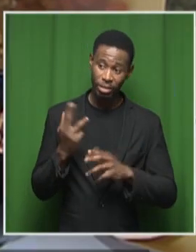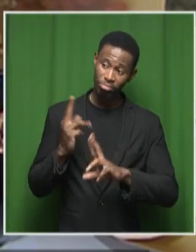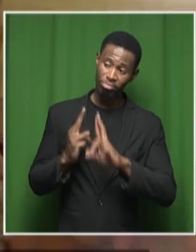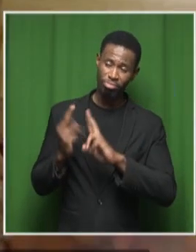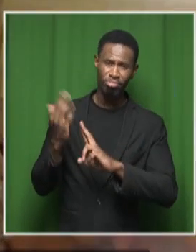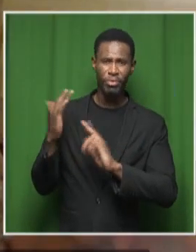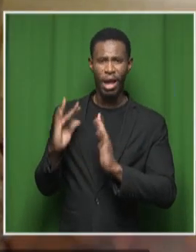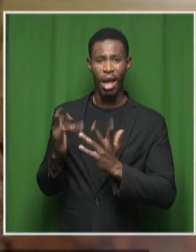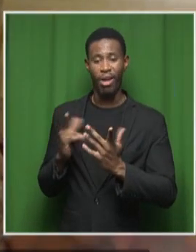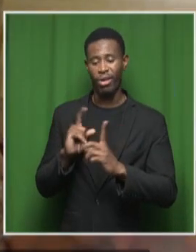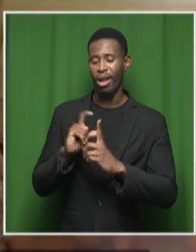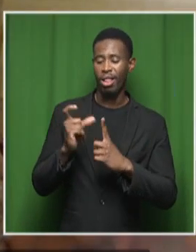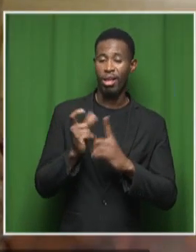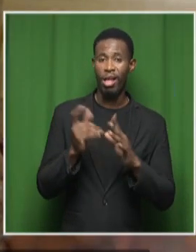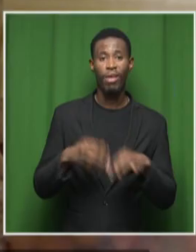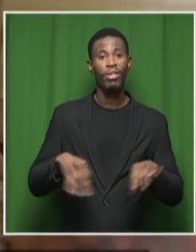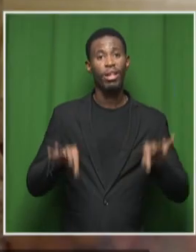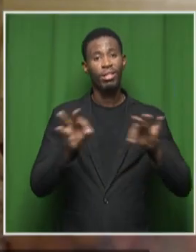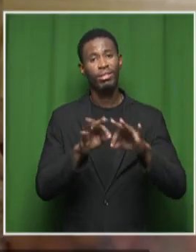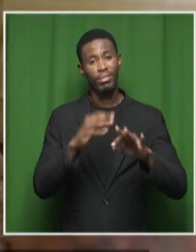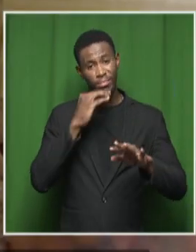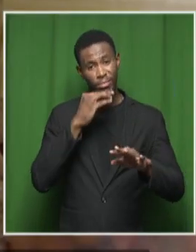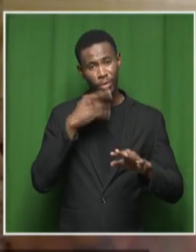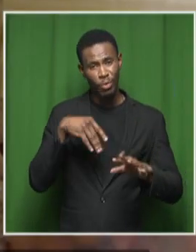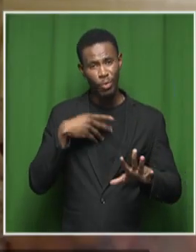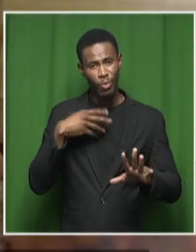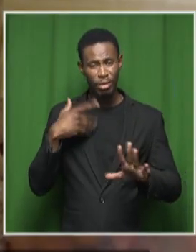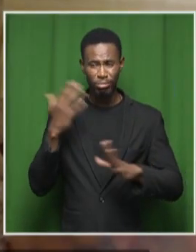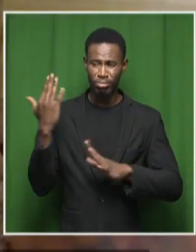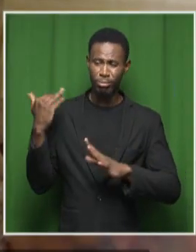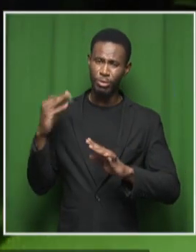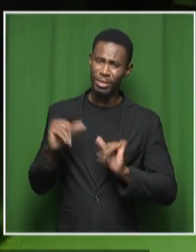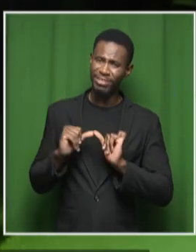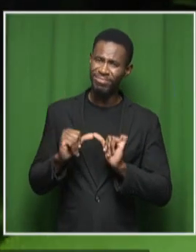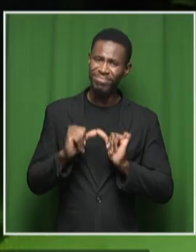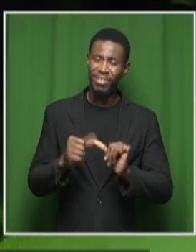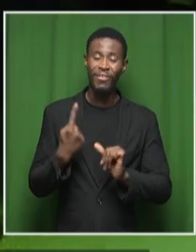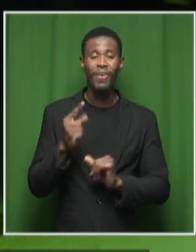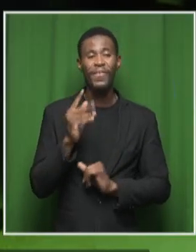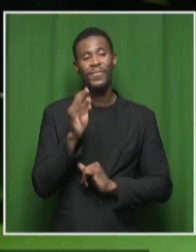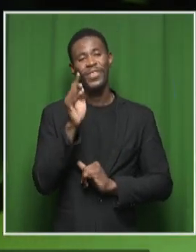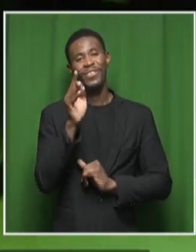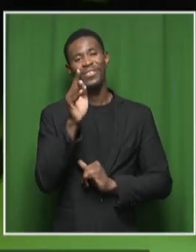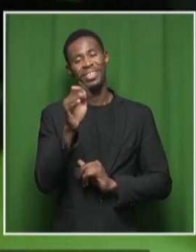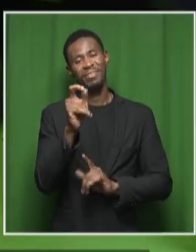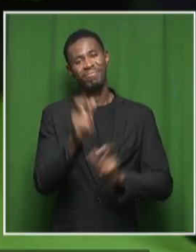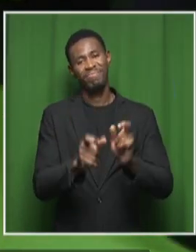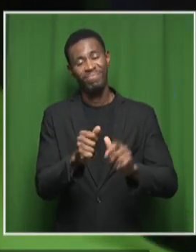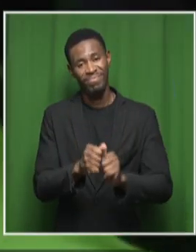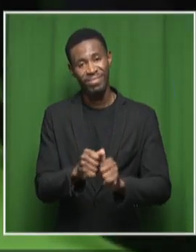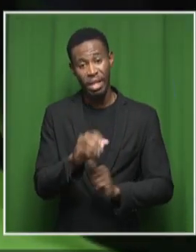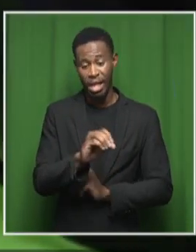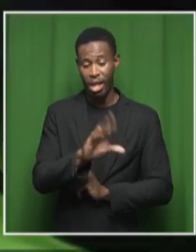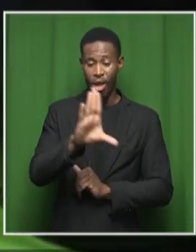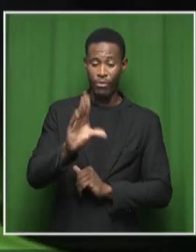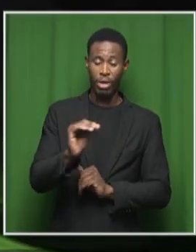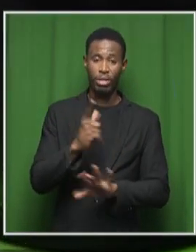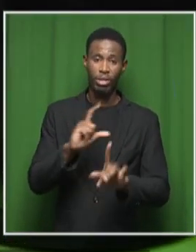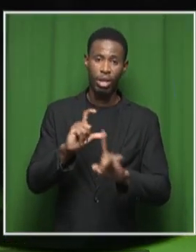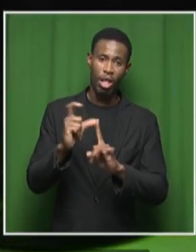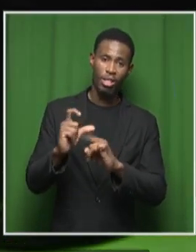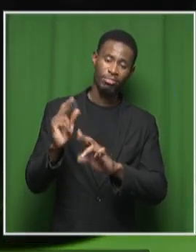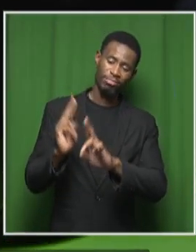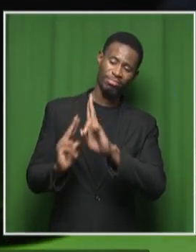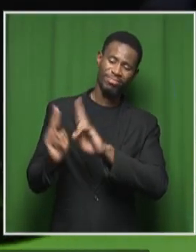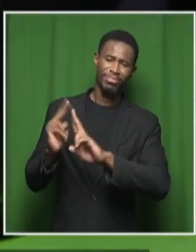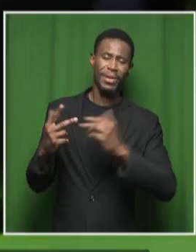nutrition, we preserve our cultural legacy for future generations. Africa's cultural heritage is a